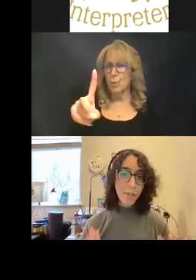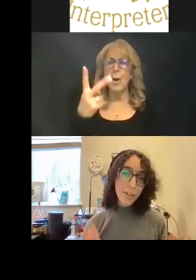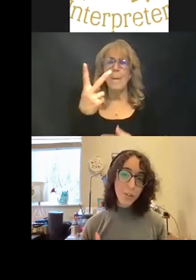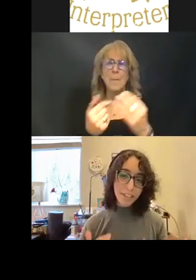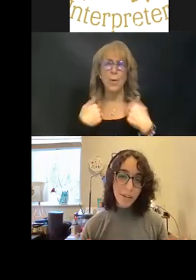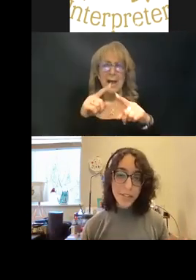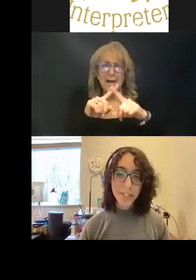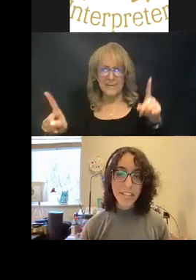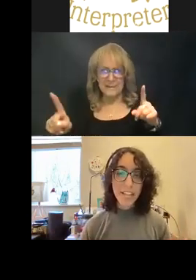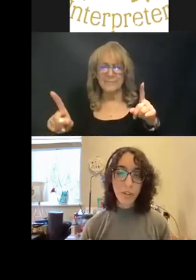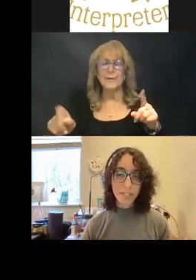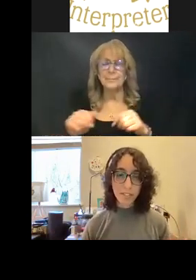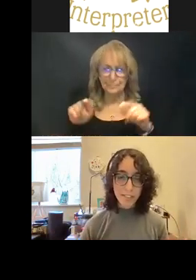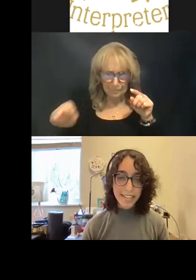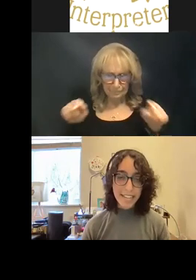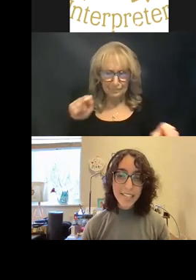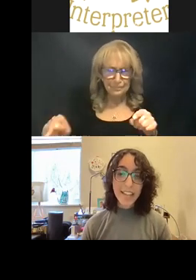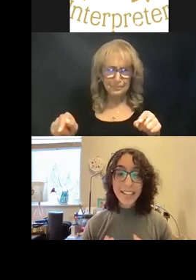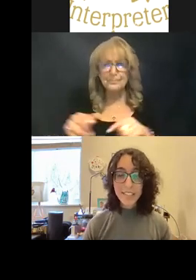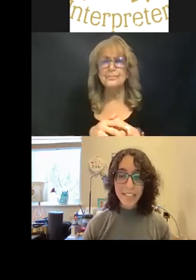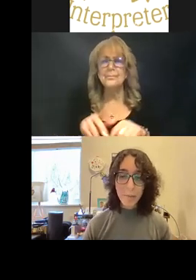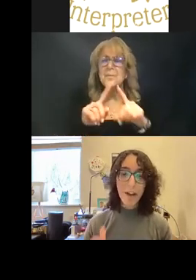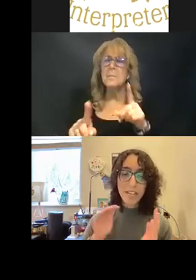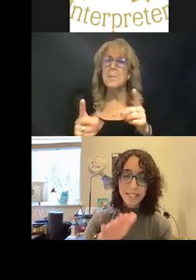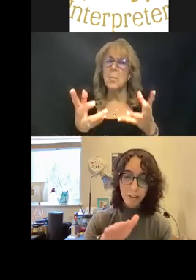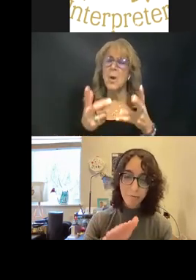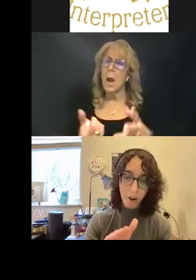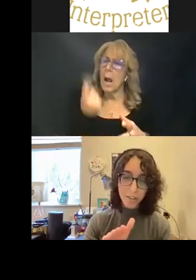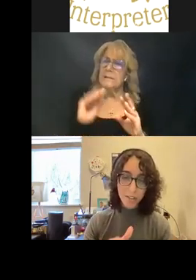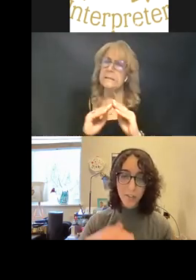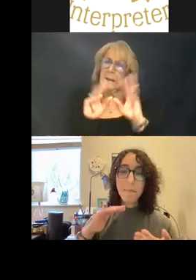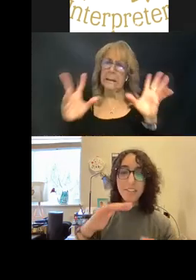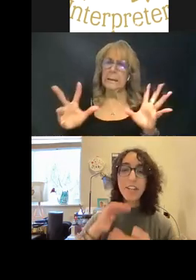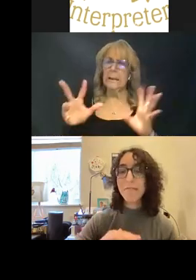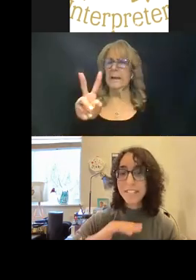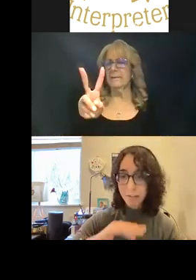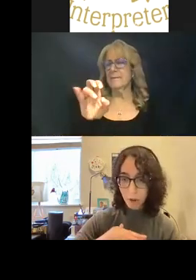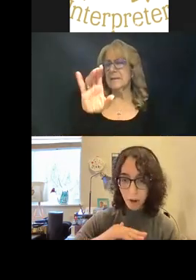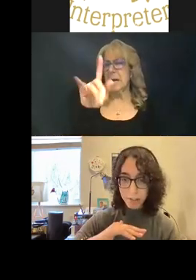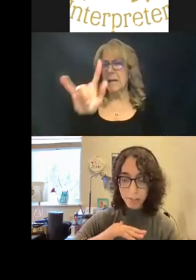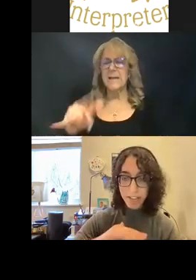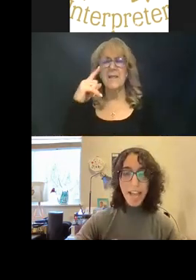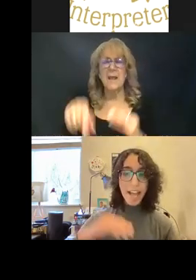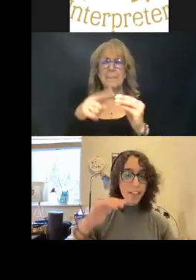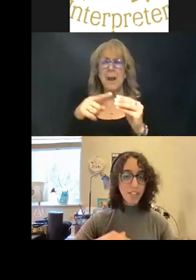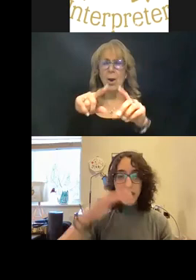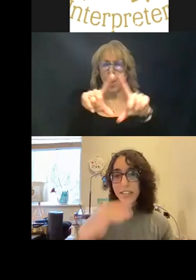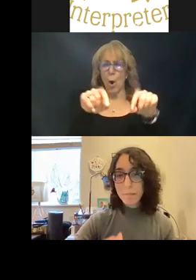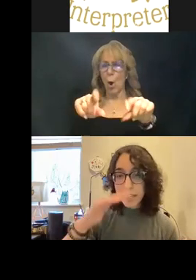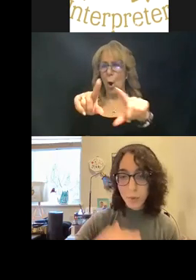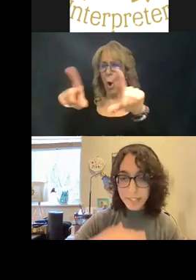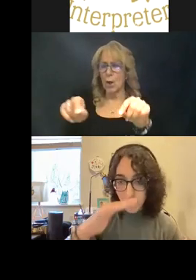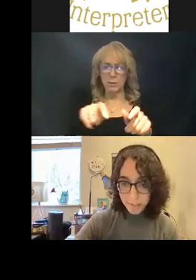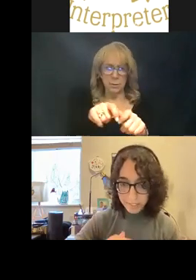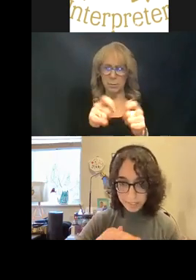But in order to better understand what viscosity is, let's think about a deck of cards. So imagine you have a deck of cards, and there's nothing